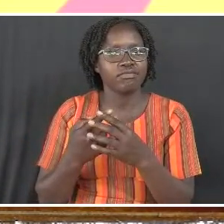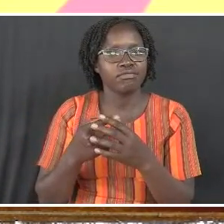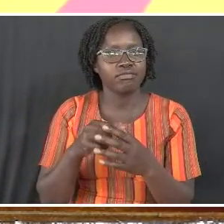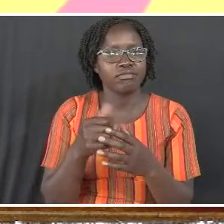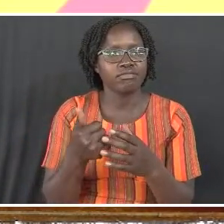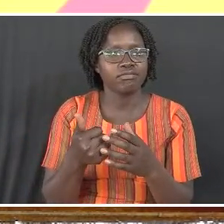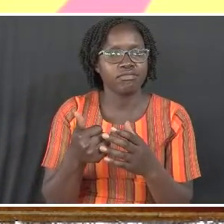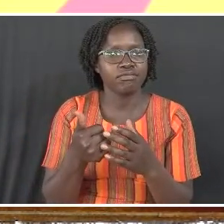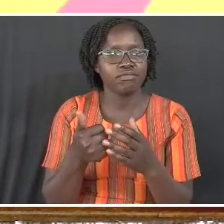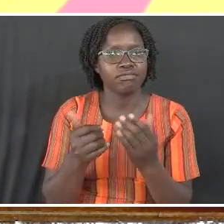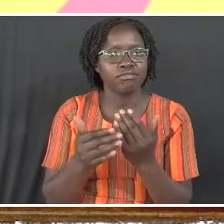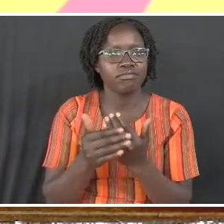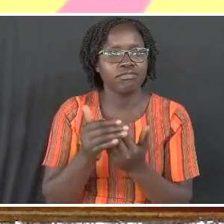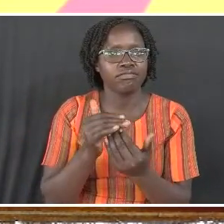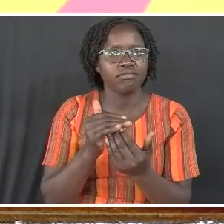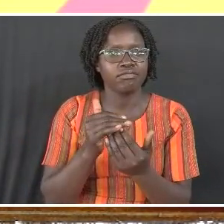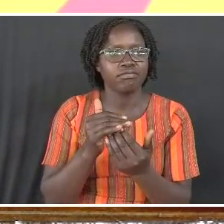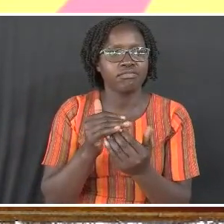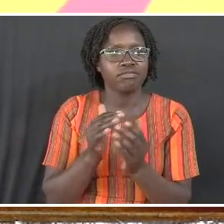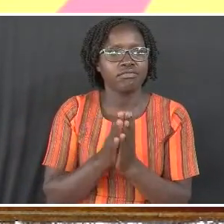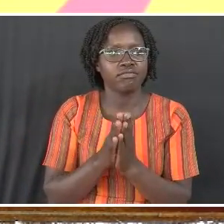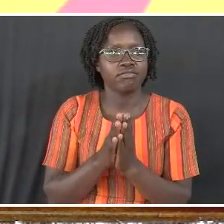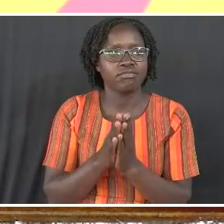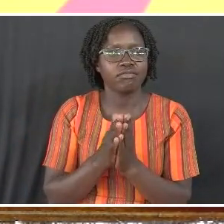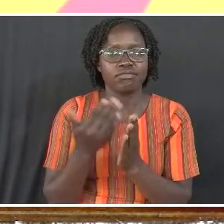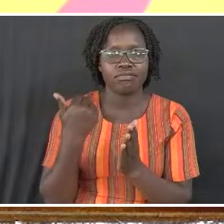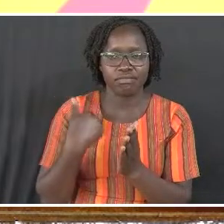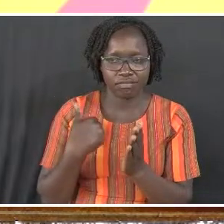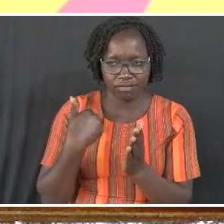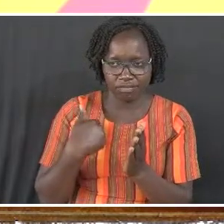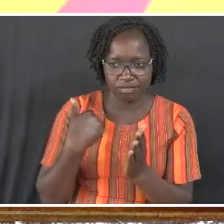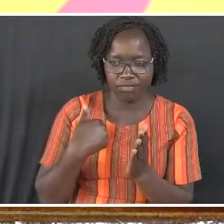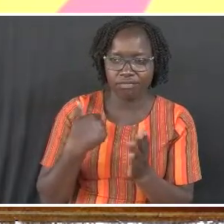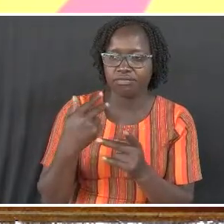another tooth there. So it's more of a surgical procedure.